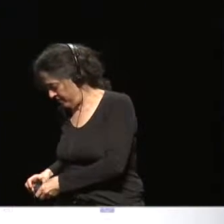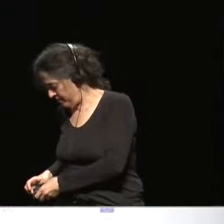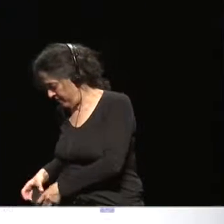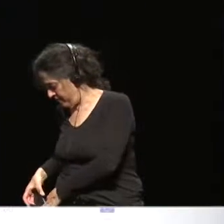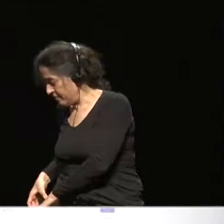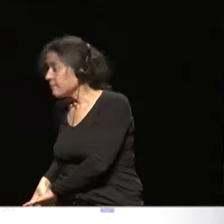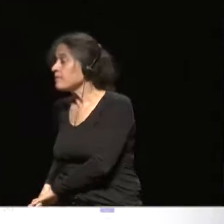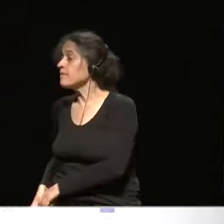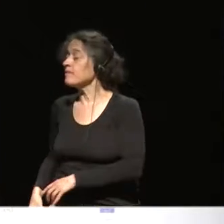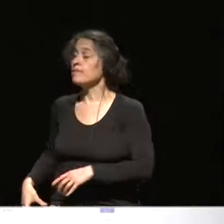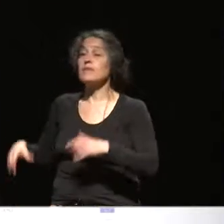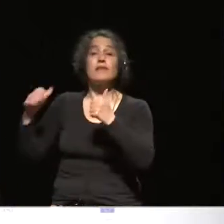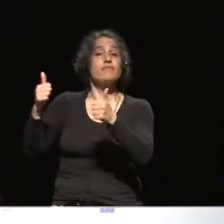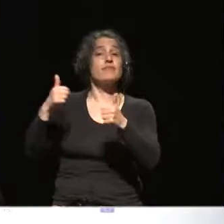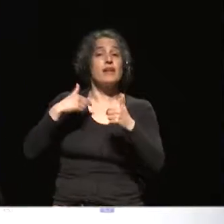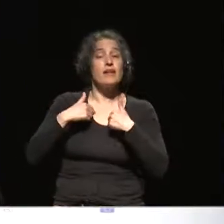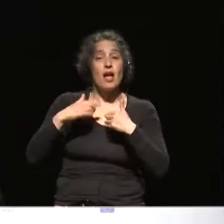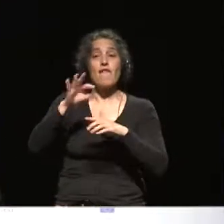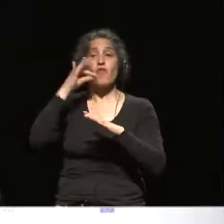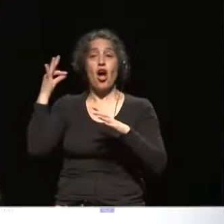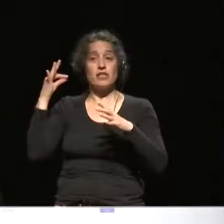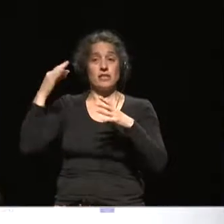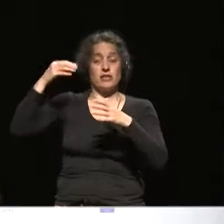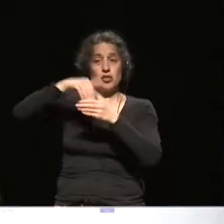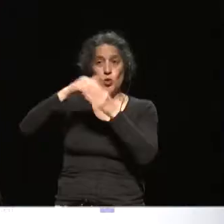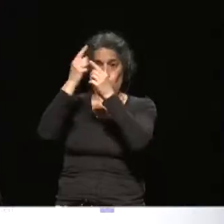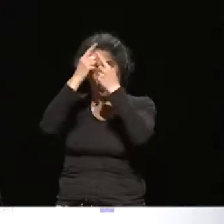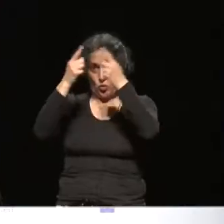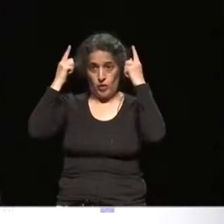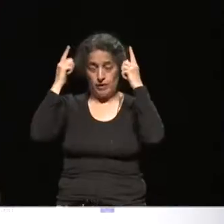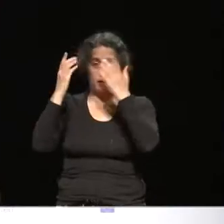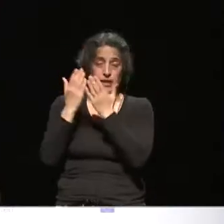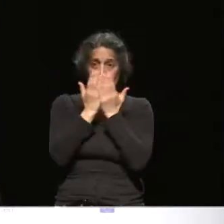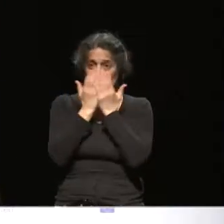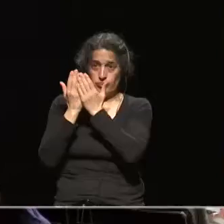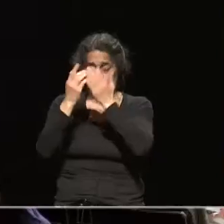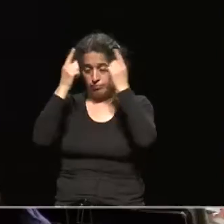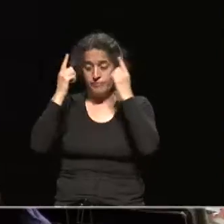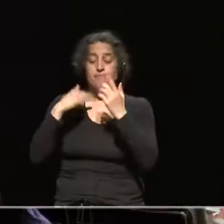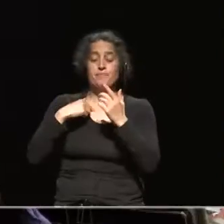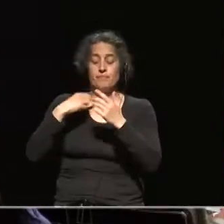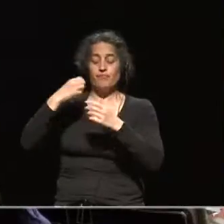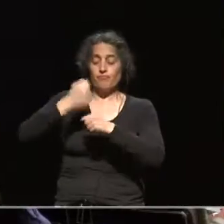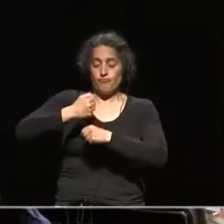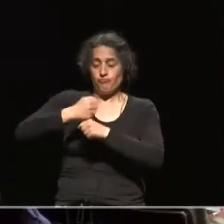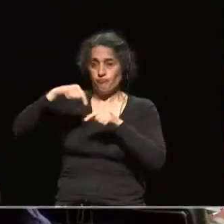the University of Lorraine in Nancy, France. I have a question for the members of Parliament.